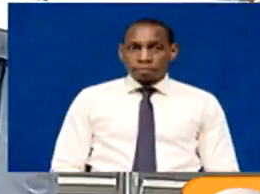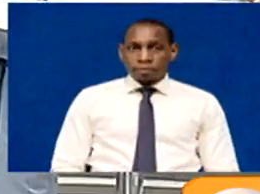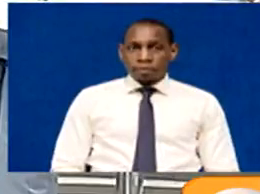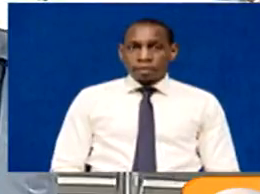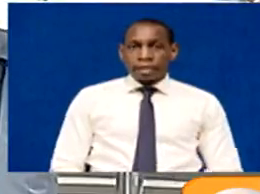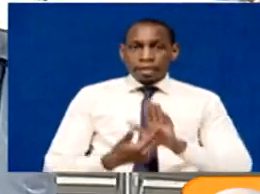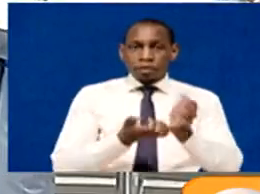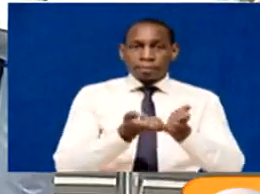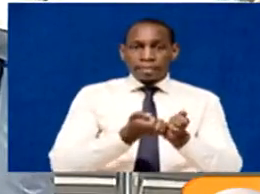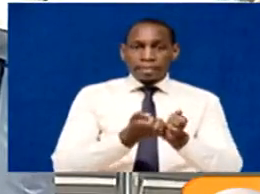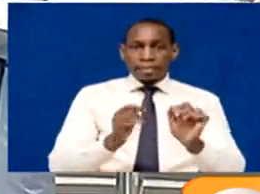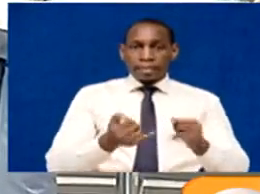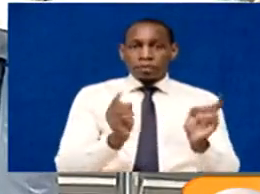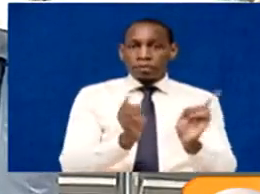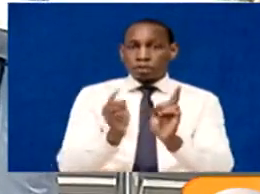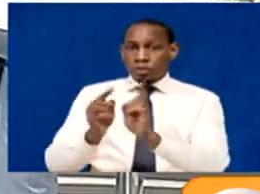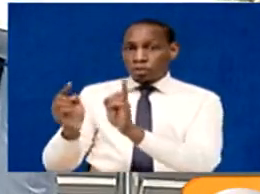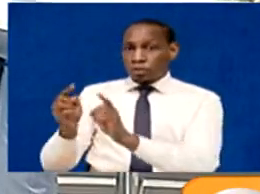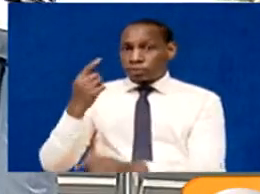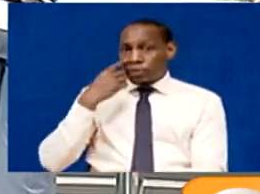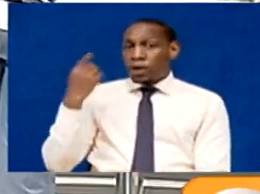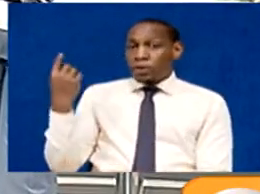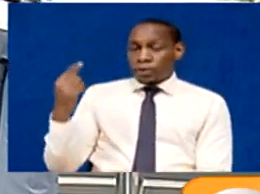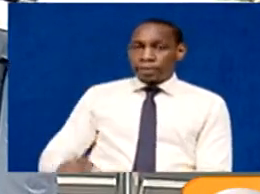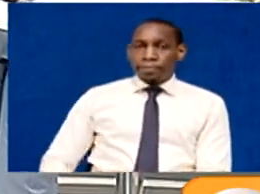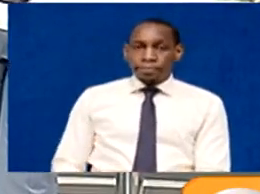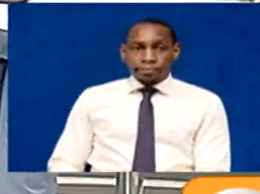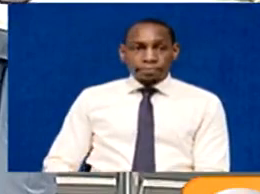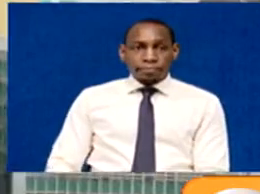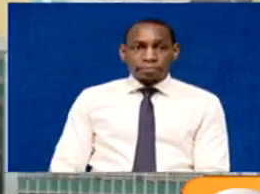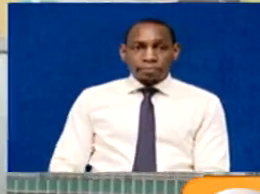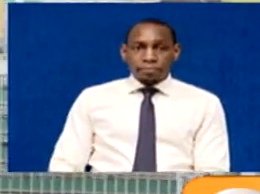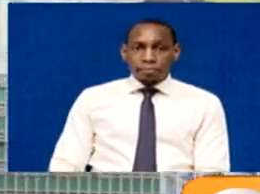All right, let's take a quick look at the rest of the stories that made headlines in the business scene.